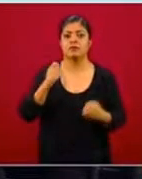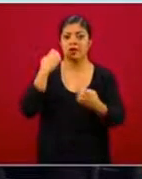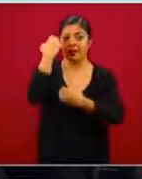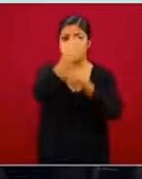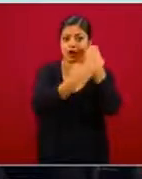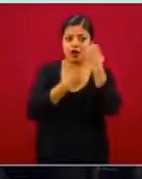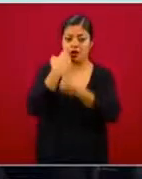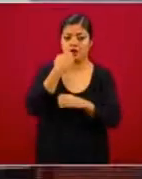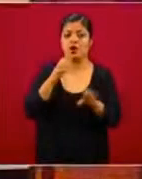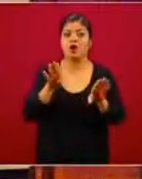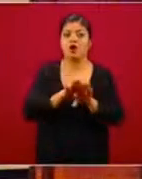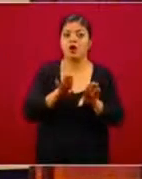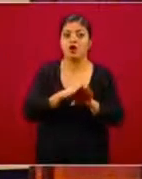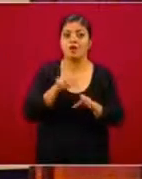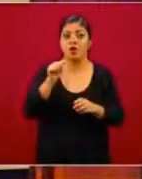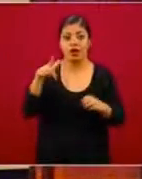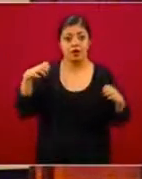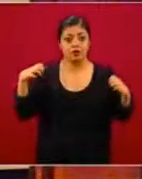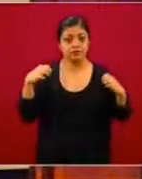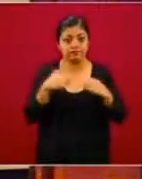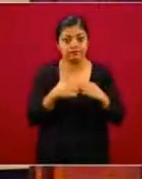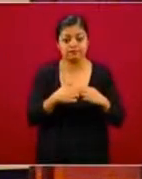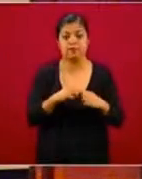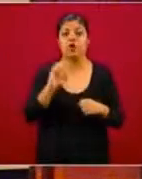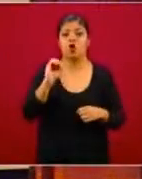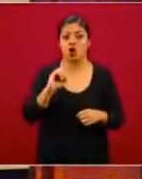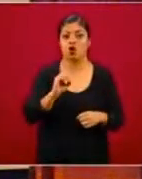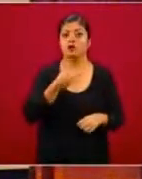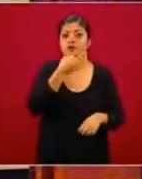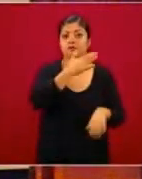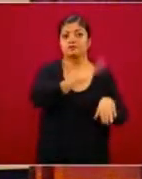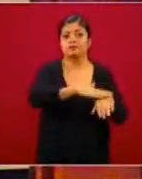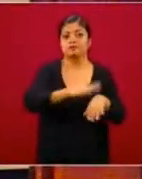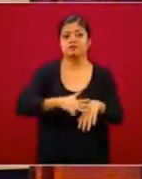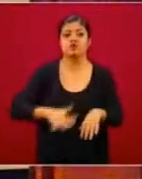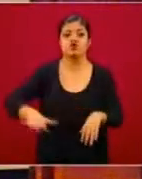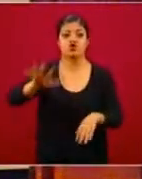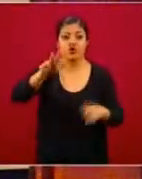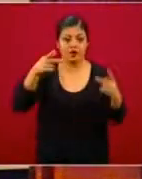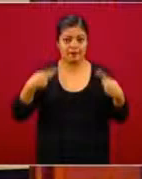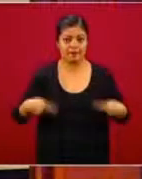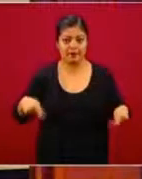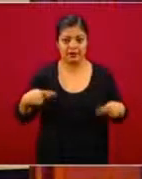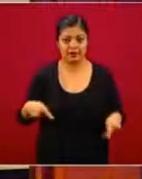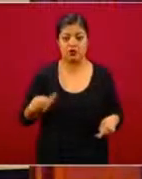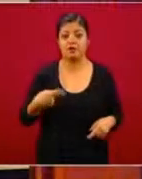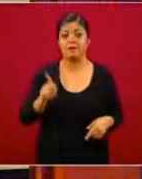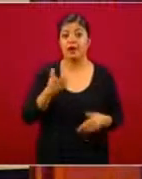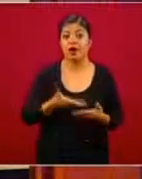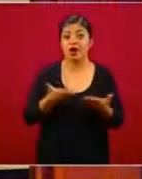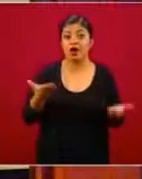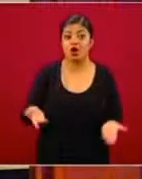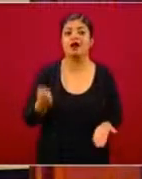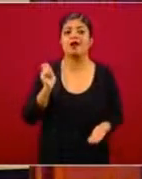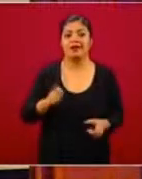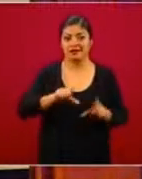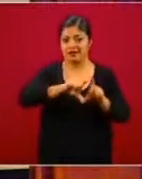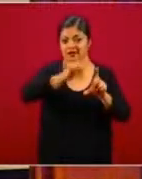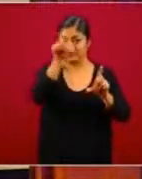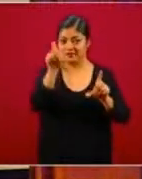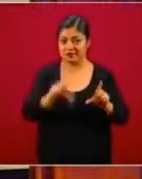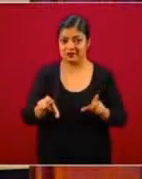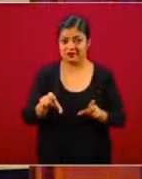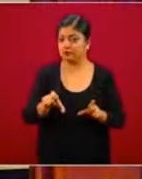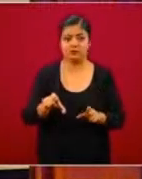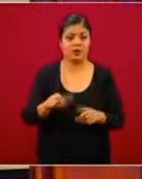on an analysis of metrics, is going to evaluate risk and then communicate that to the population,